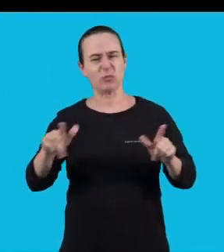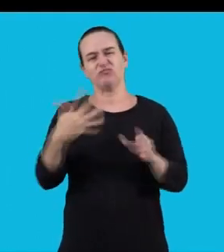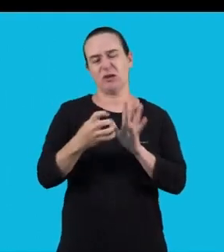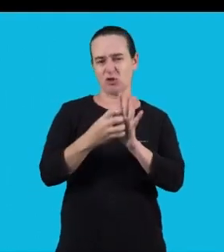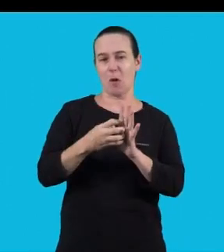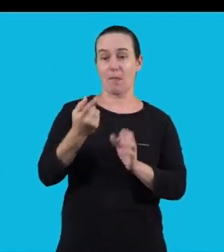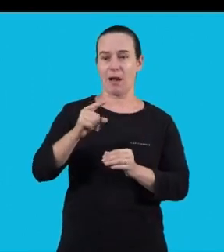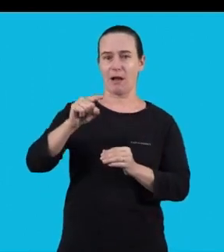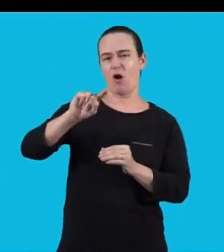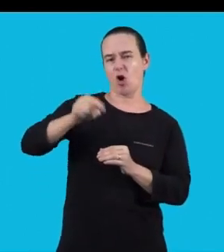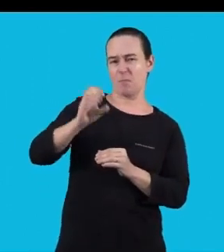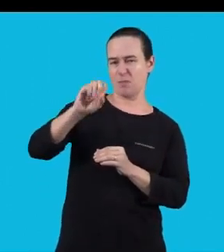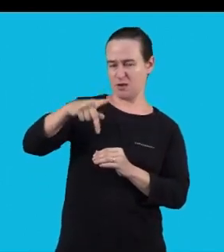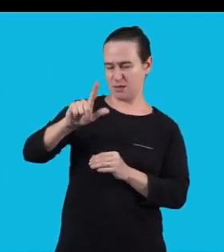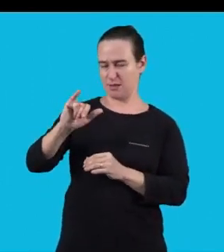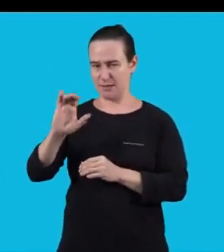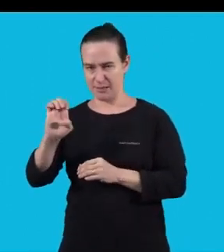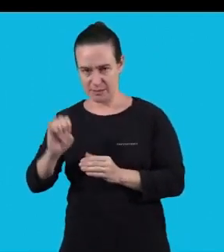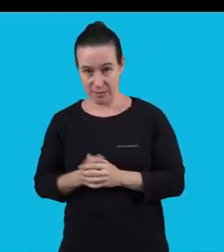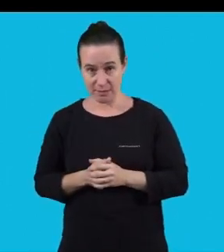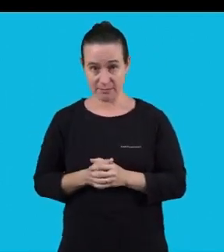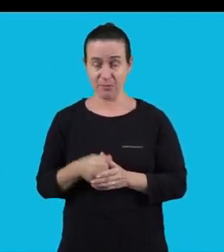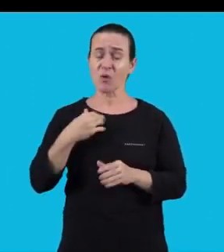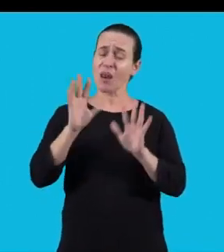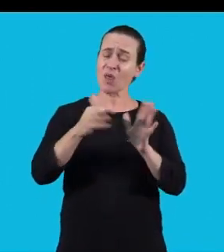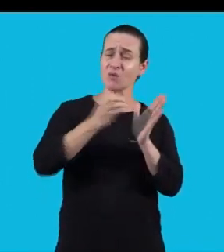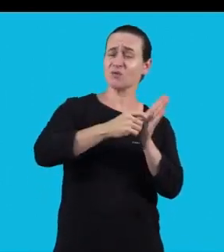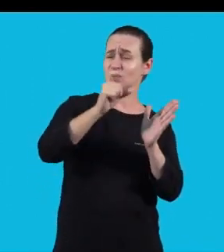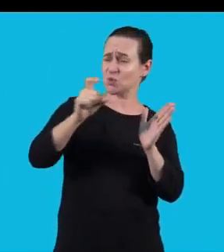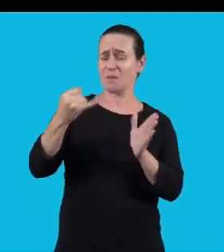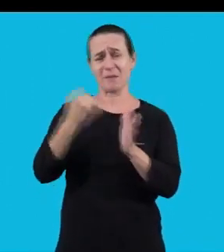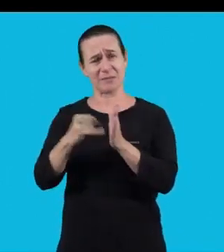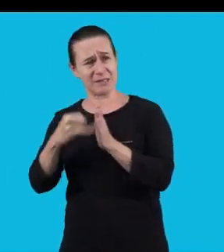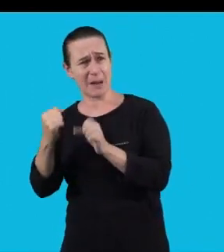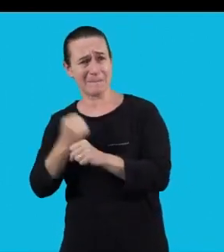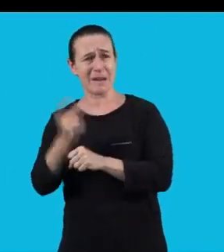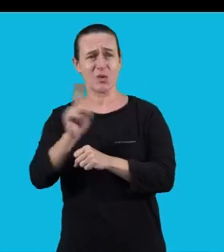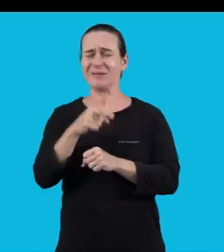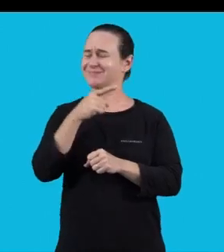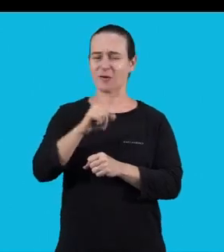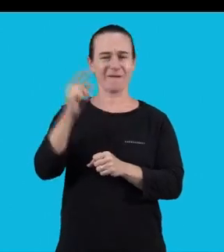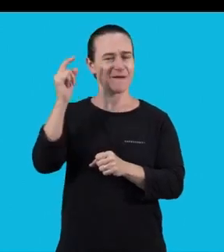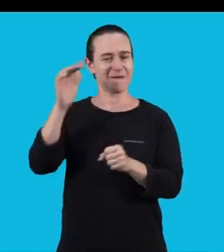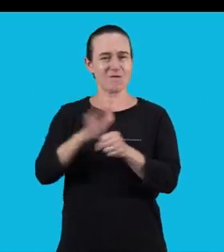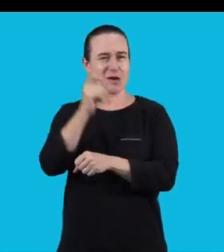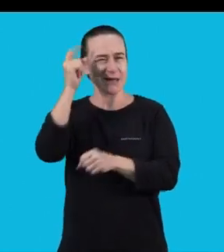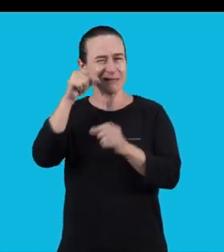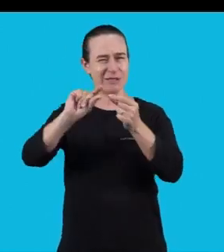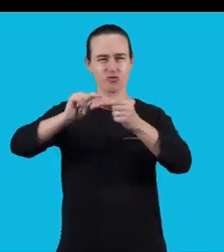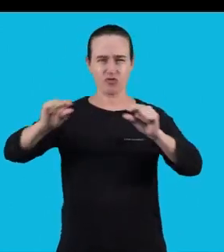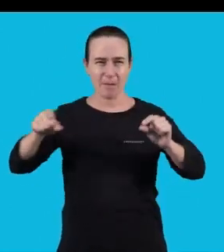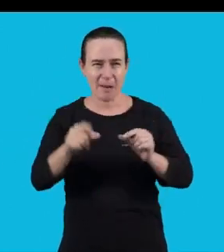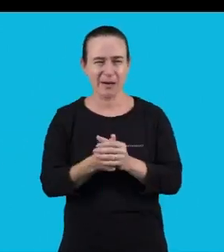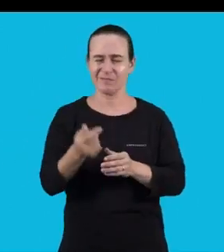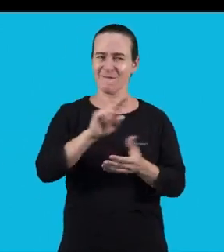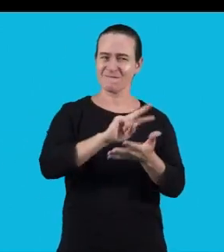splice. Common content errors that we find is a lack of grammatical knowledge and vocabulary, difficulty